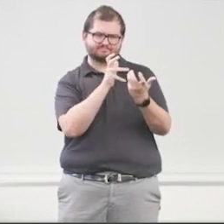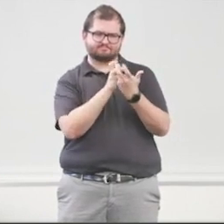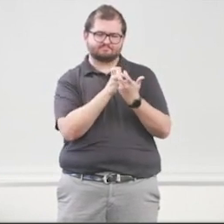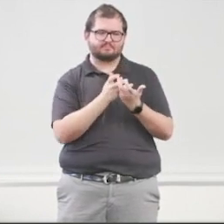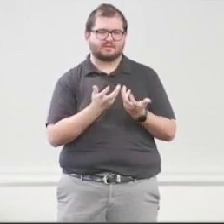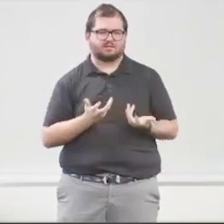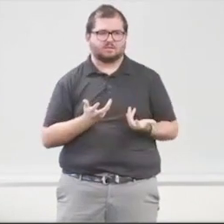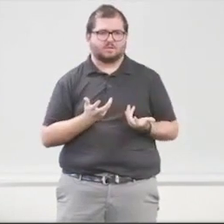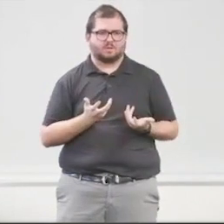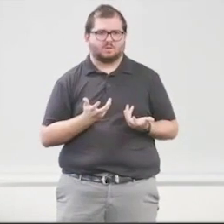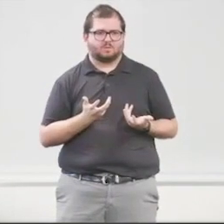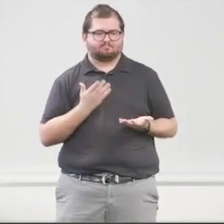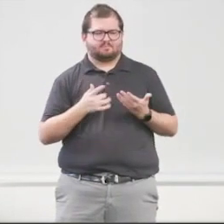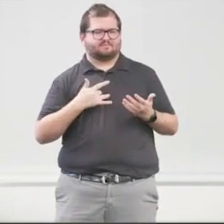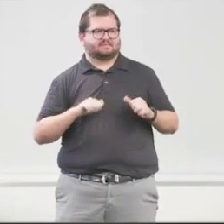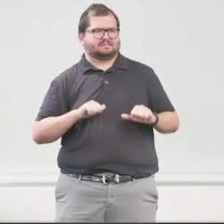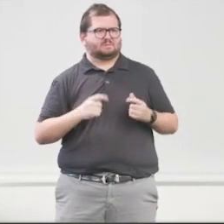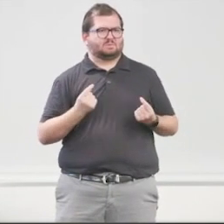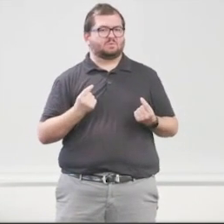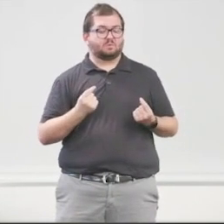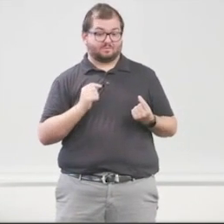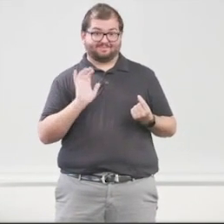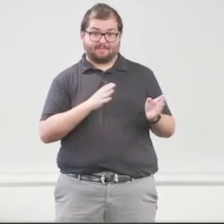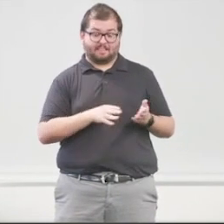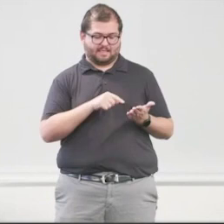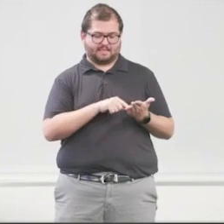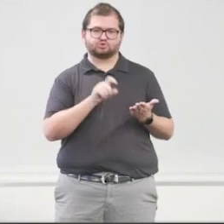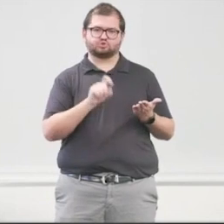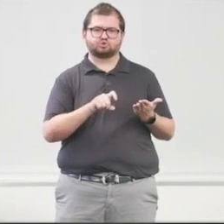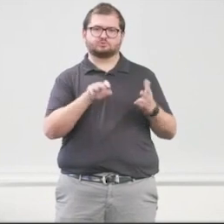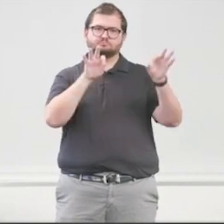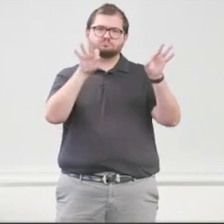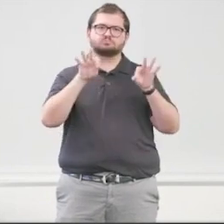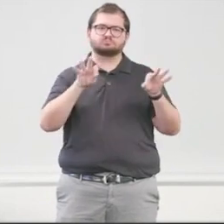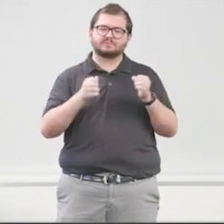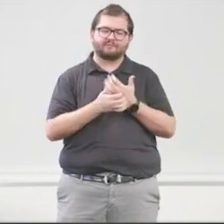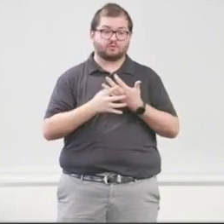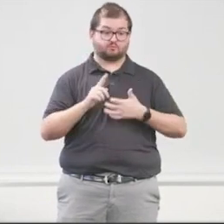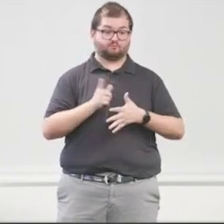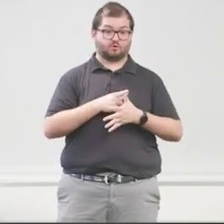Well, have your plan designed to tell you what to do. What makes the most sense? What is step